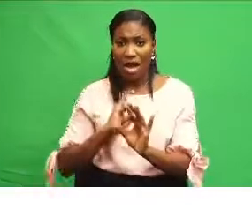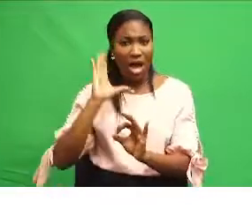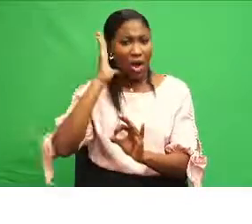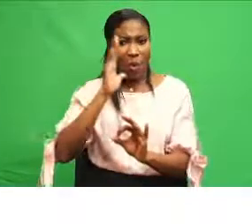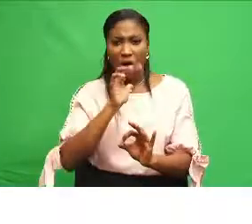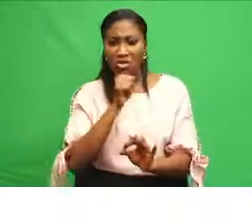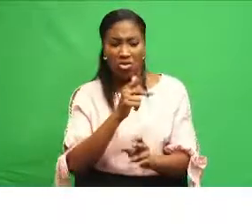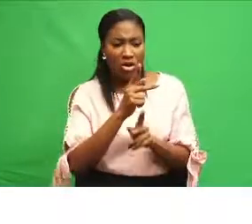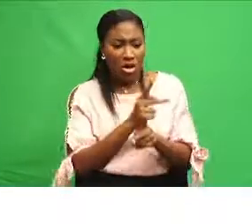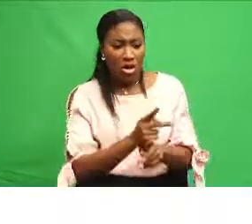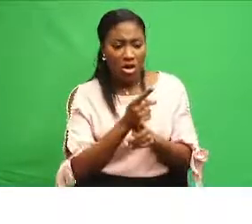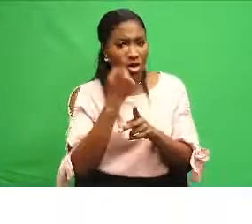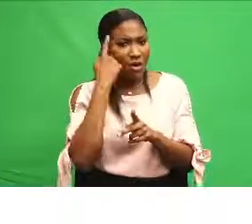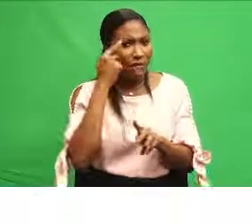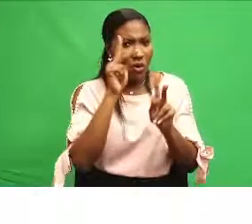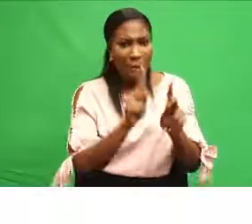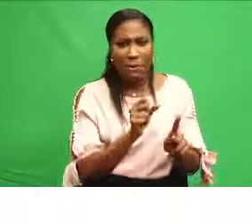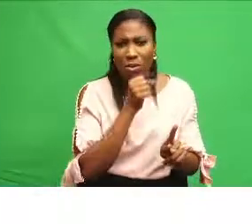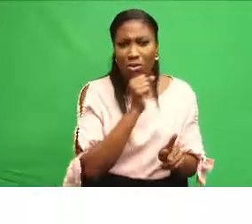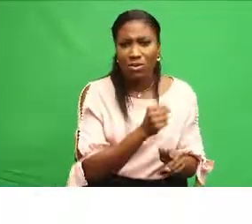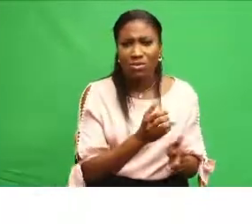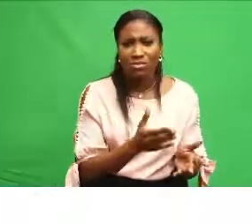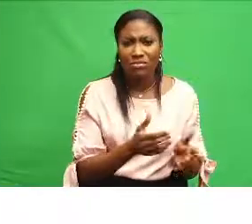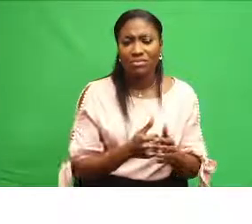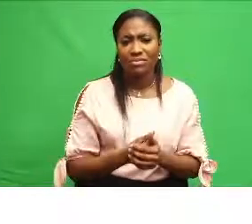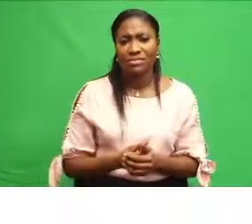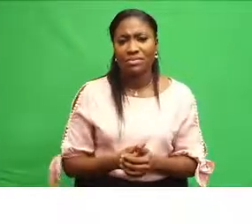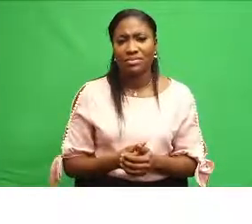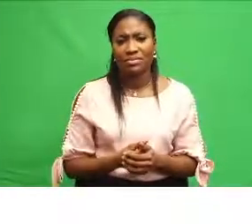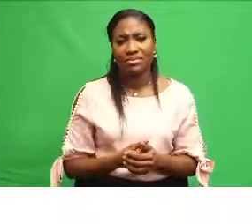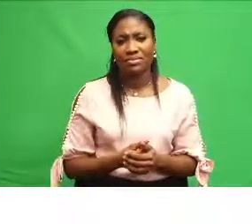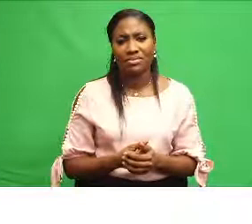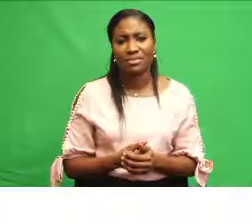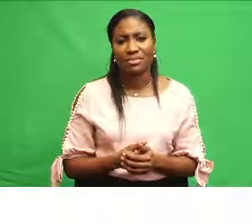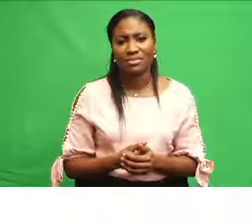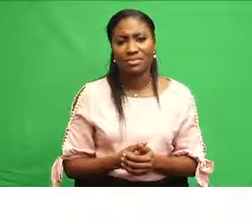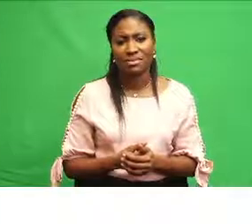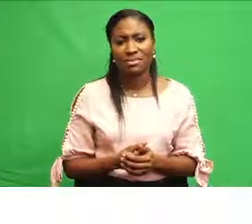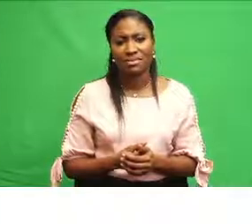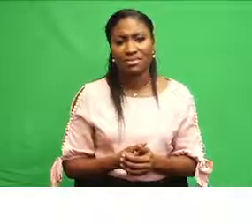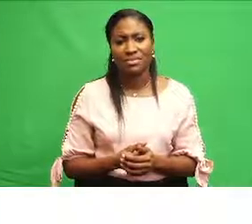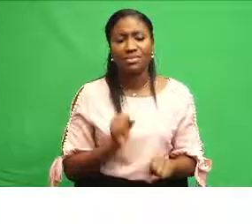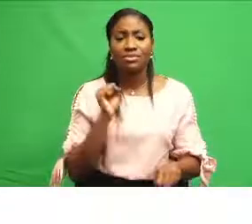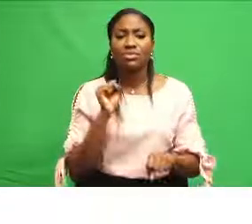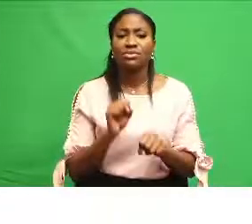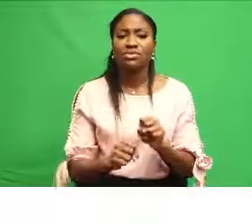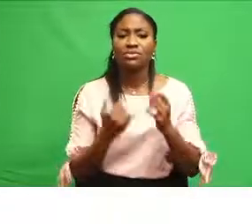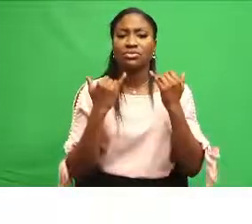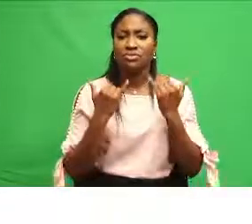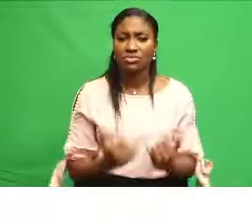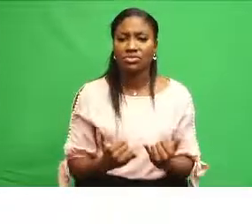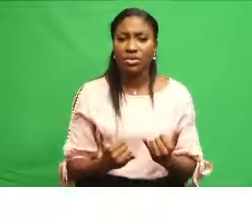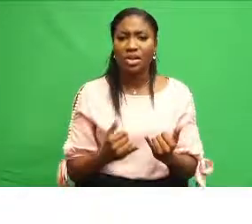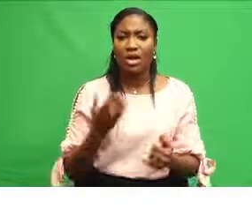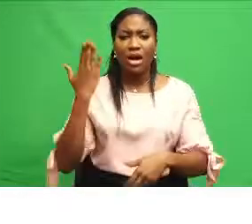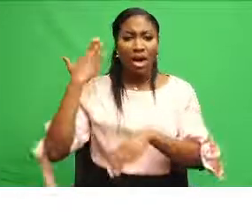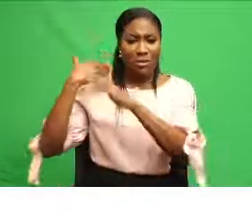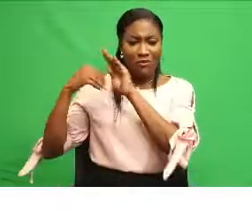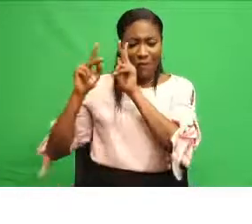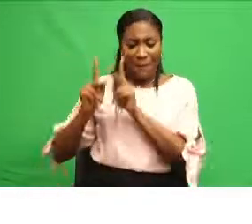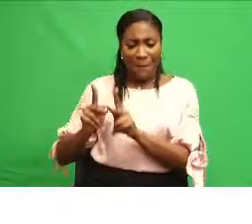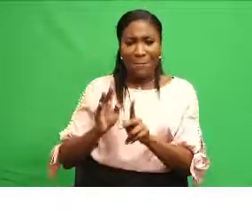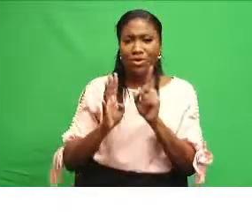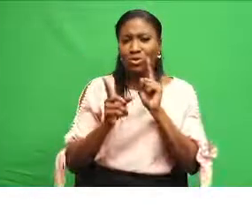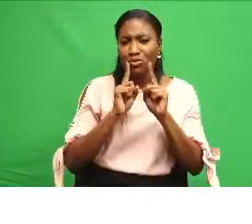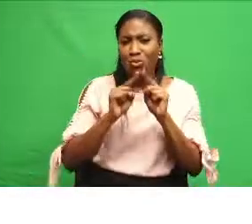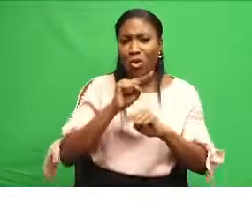Now, some quantitative data I'll go through quickly because, of course, through the Honorable Minister and our Permanent Secretary, you would have gotten some of the